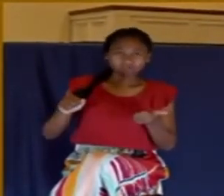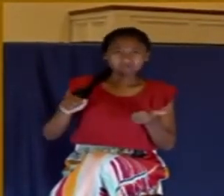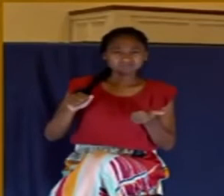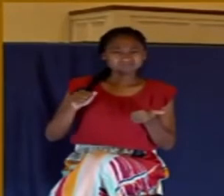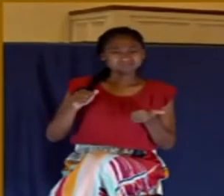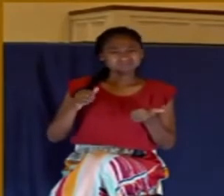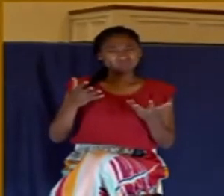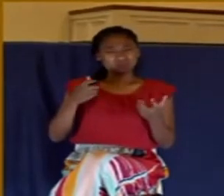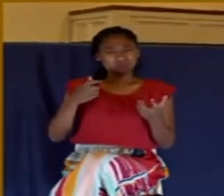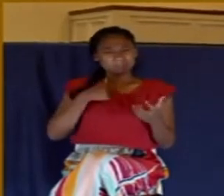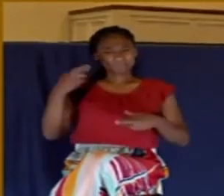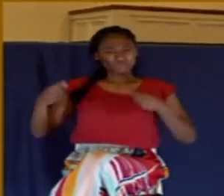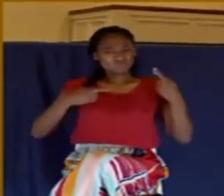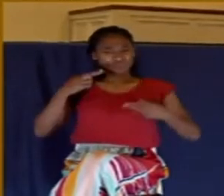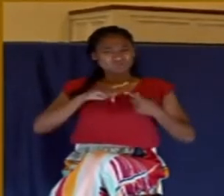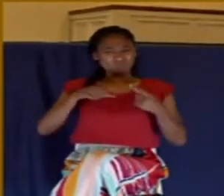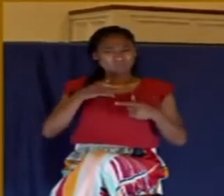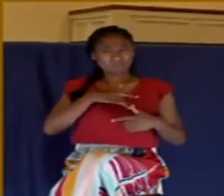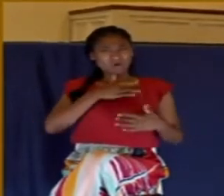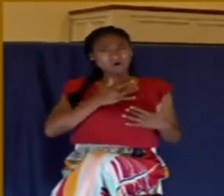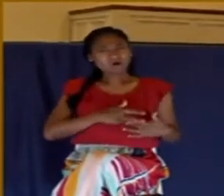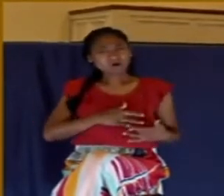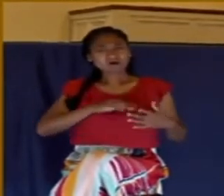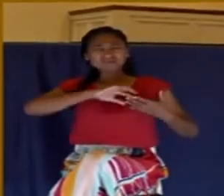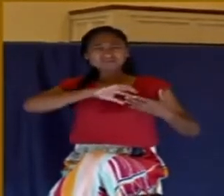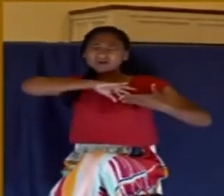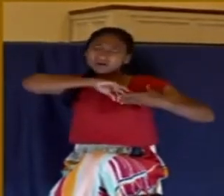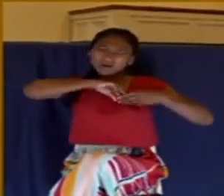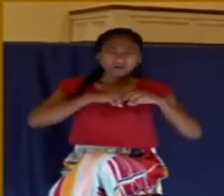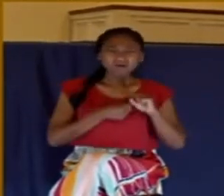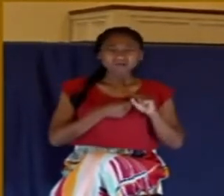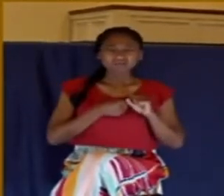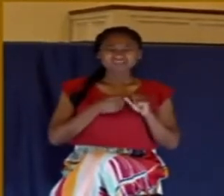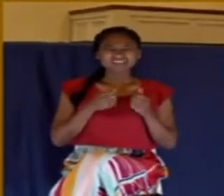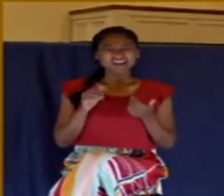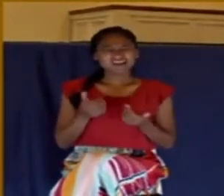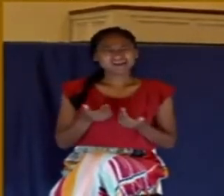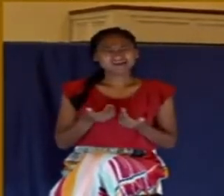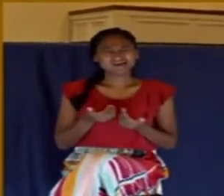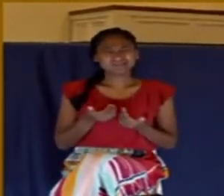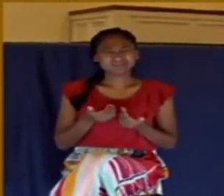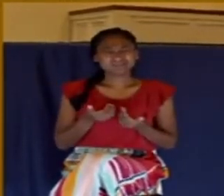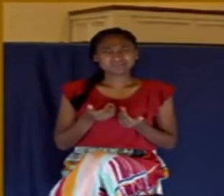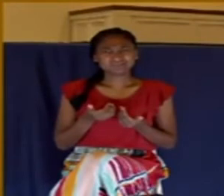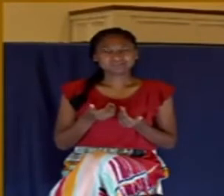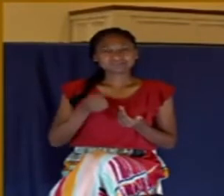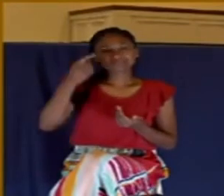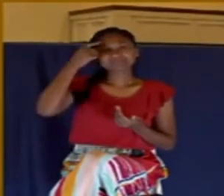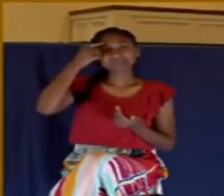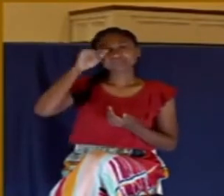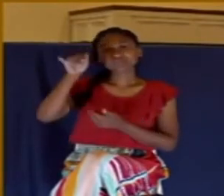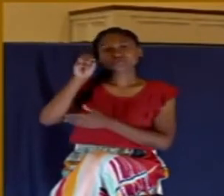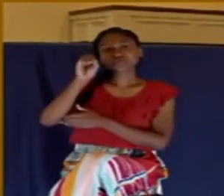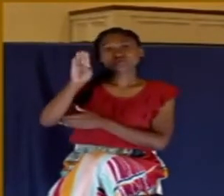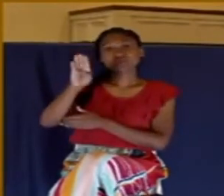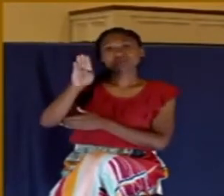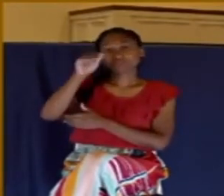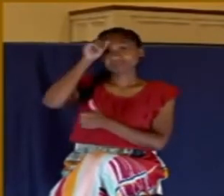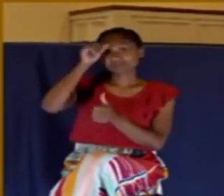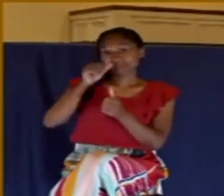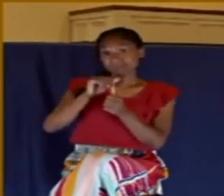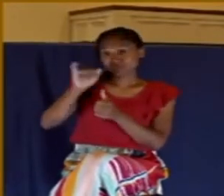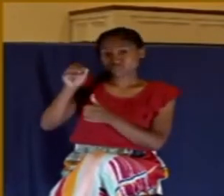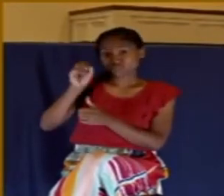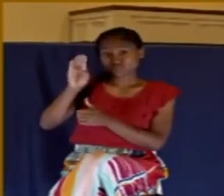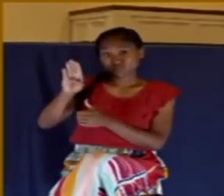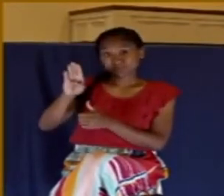You want me to rejoice when my heart has been broken? How can we do that? Think of Job. Remember the trials Job went through? He lost